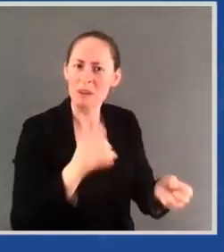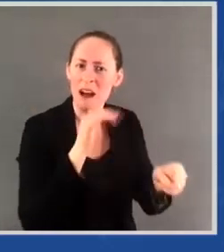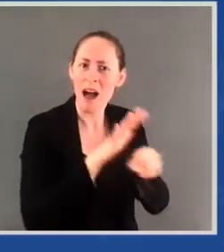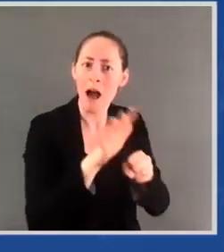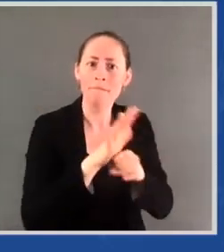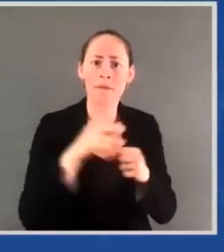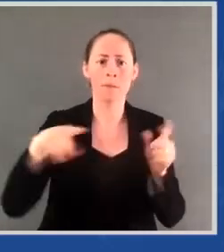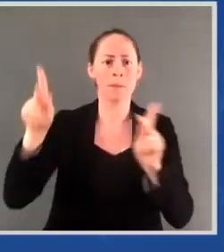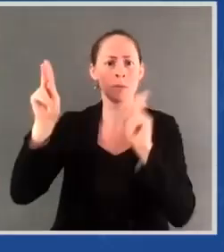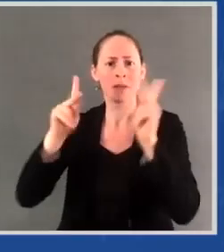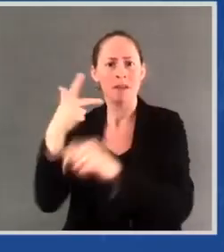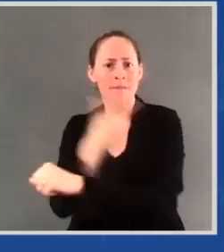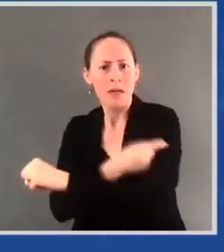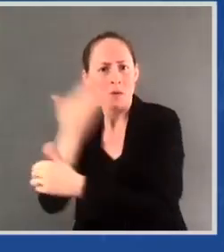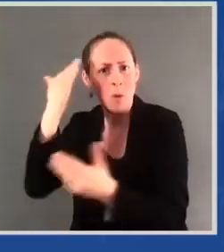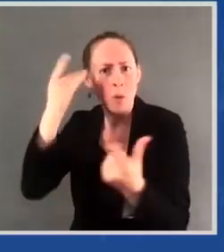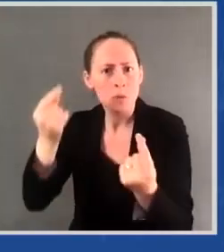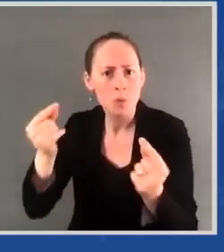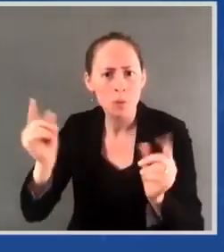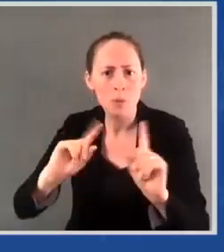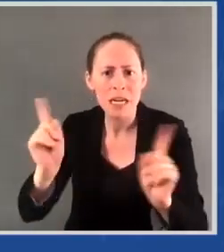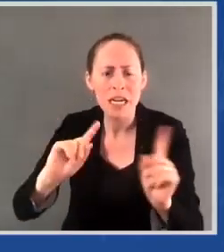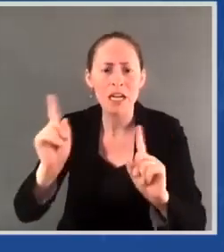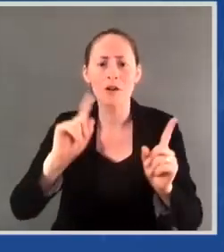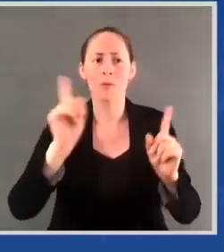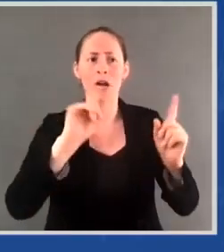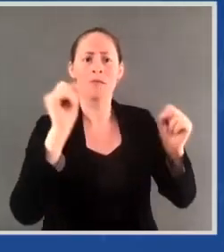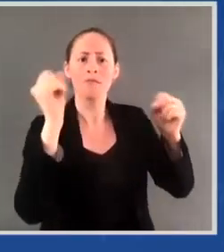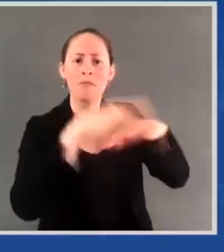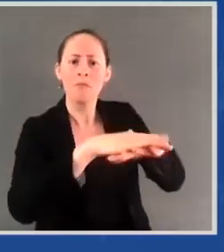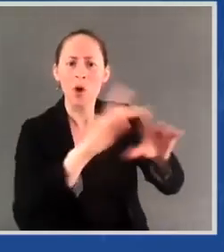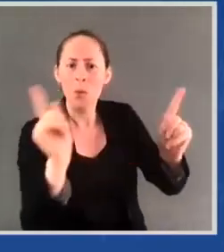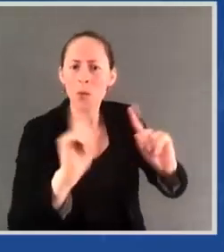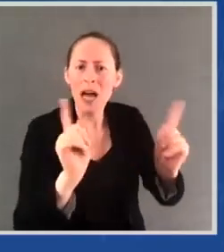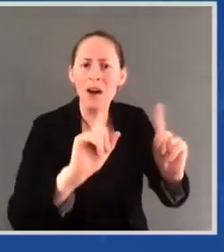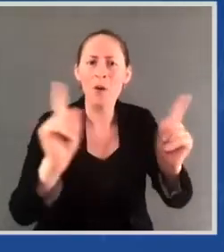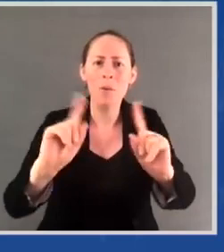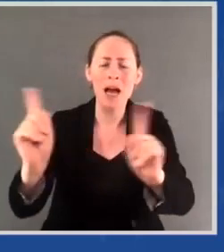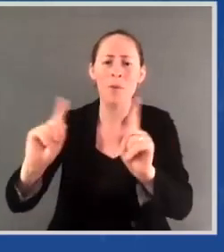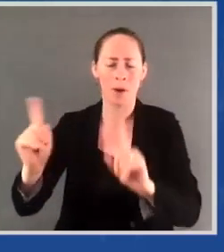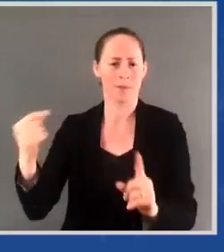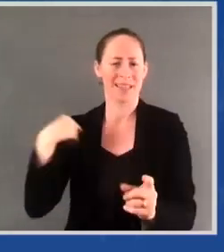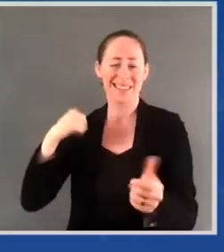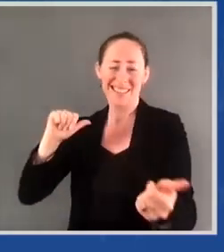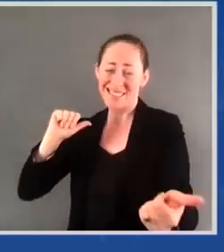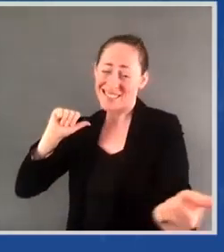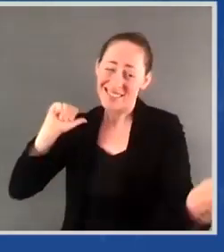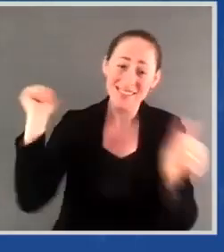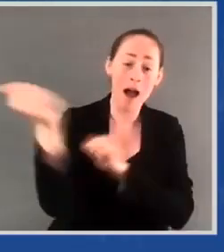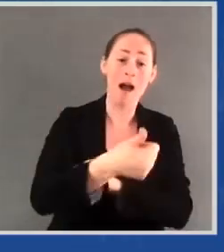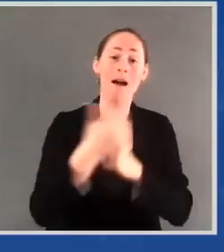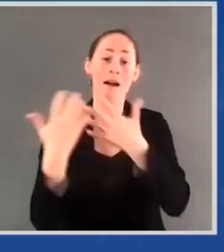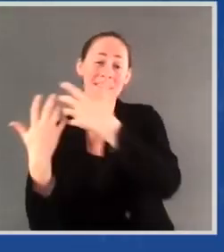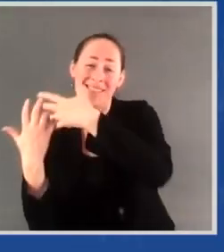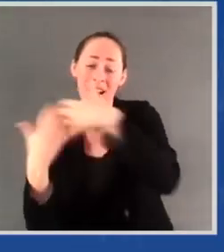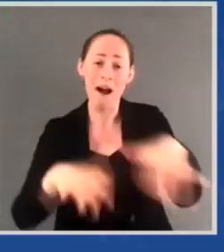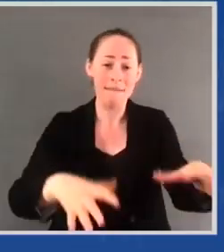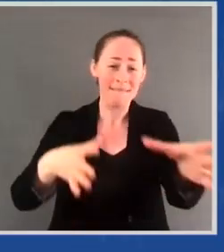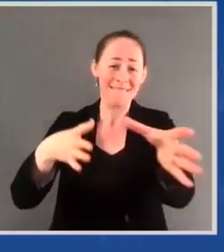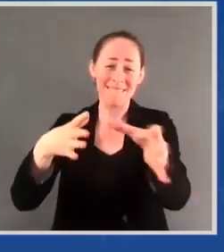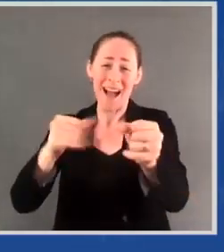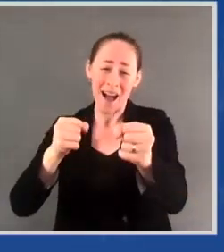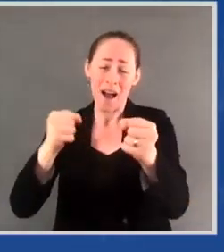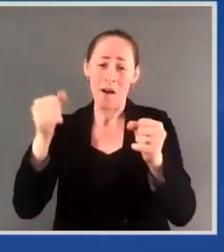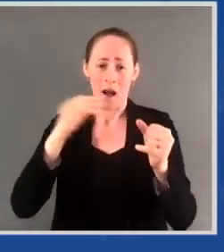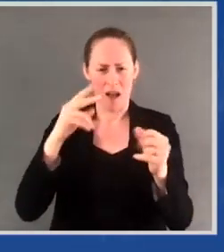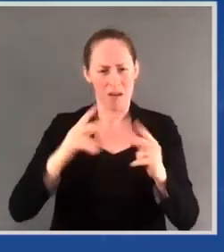people could get vaccinated. But we turned it around together by acting quickly and aggressively and equitably.